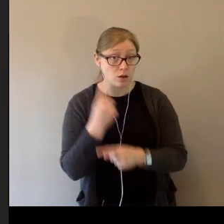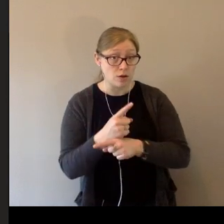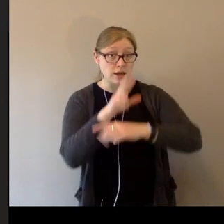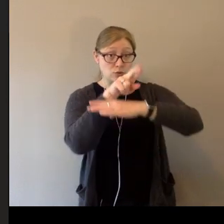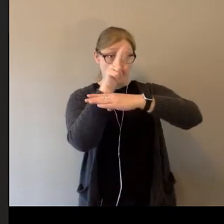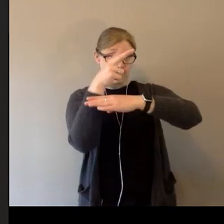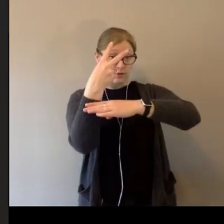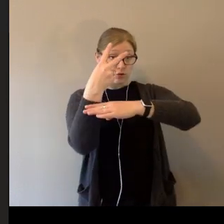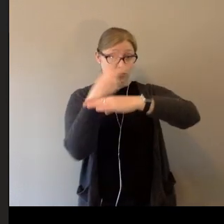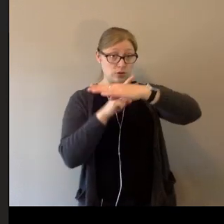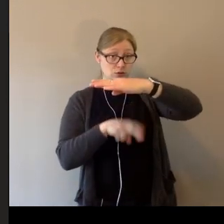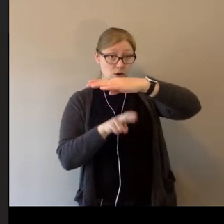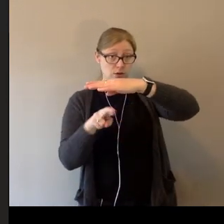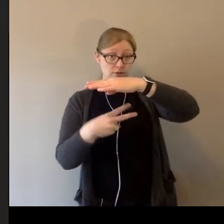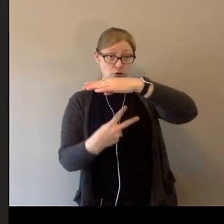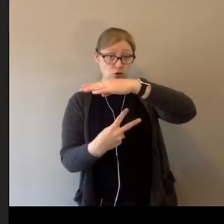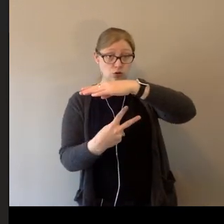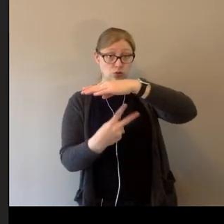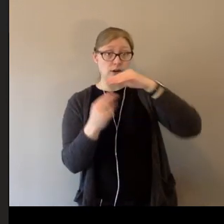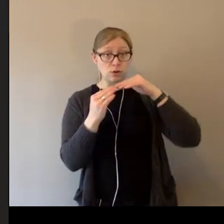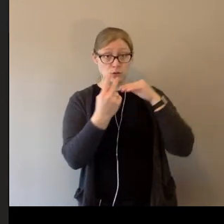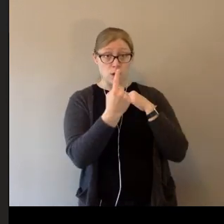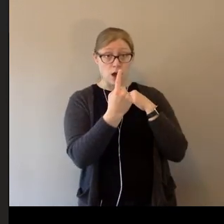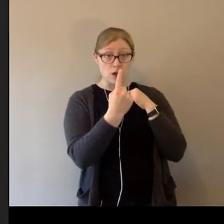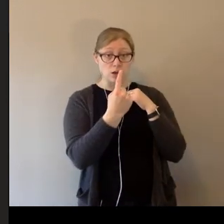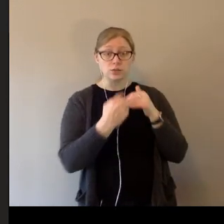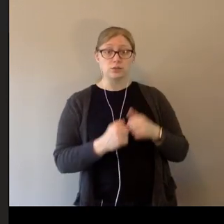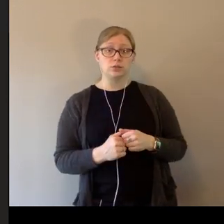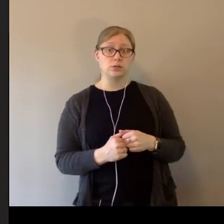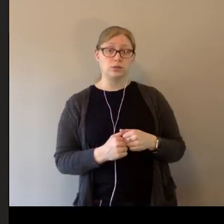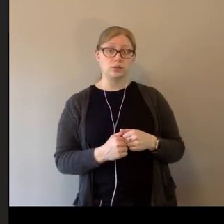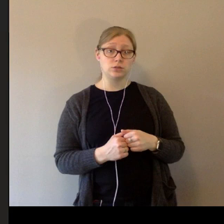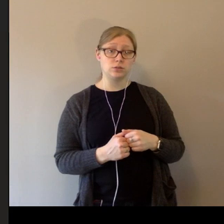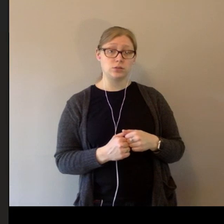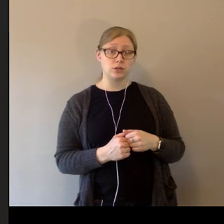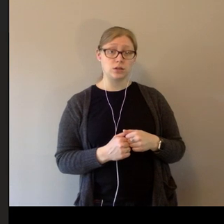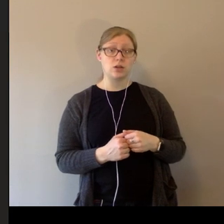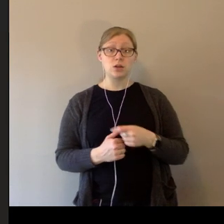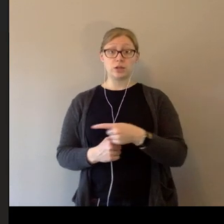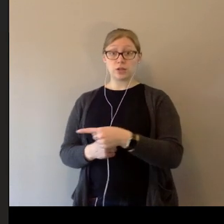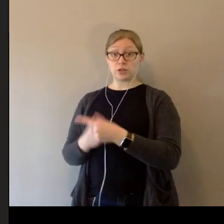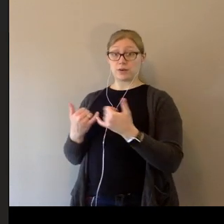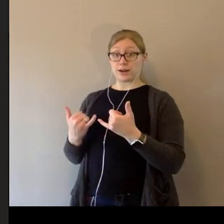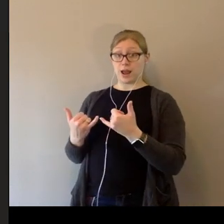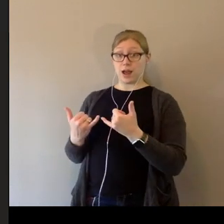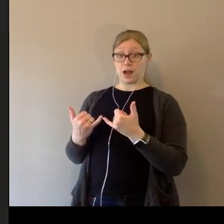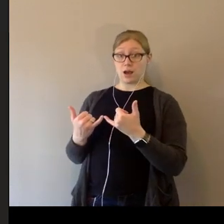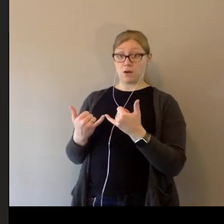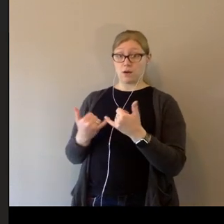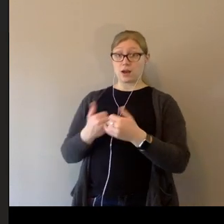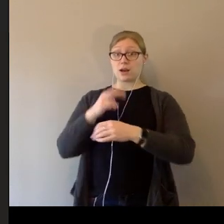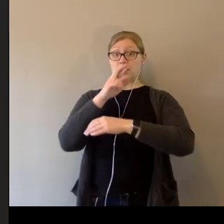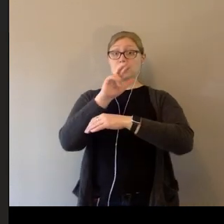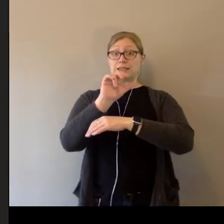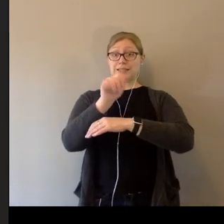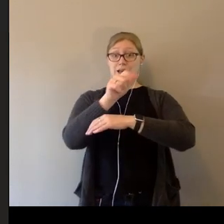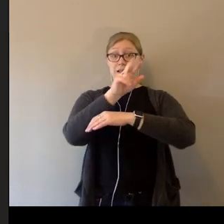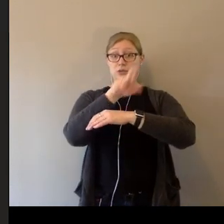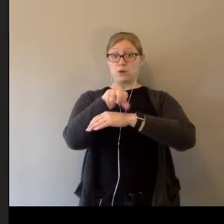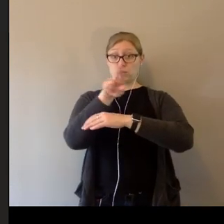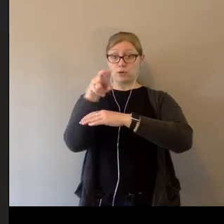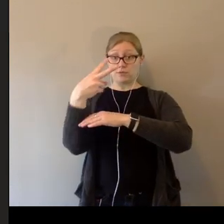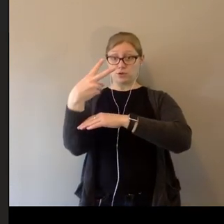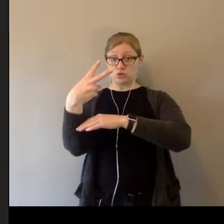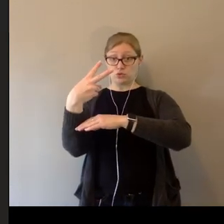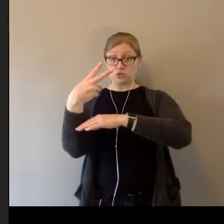square root of 2. On the bottom I have the square root of 4. So this is 10 square root of 2. Square root of 4 is 2.